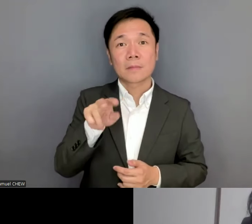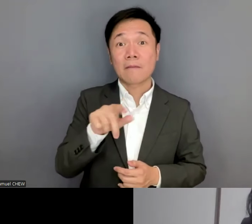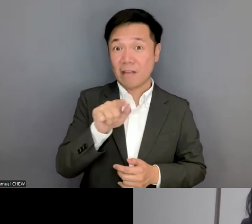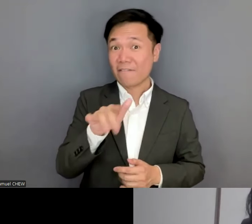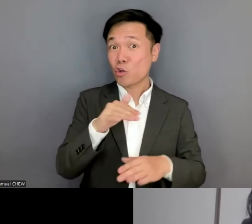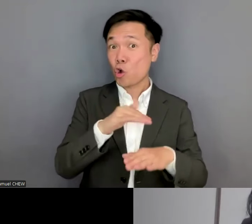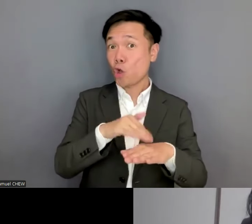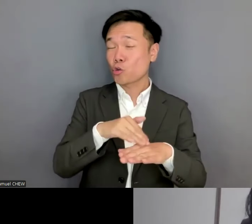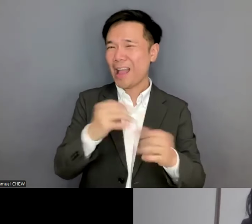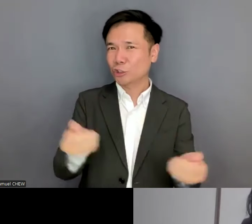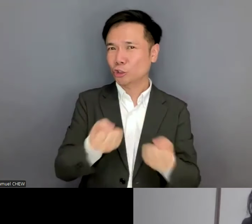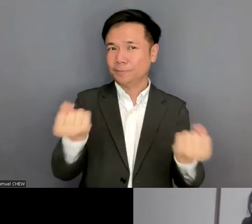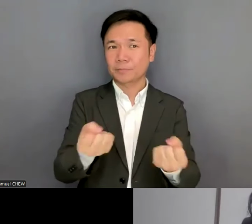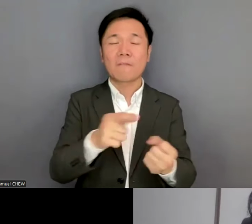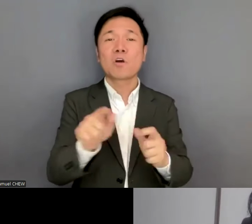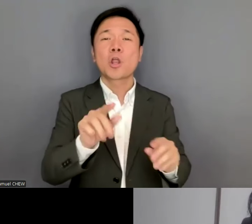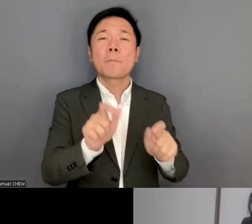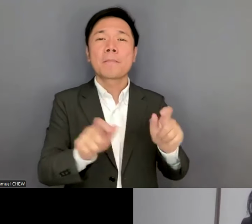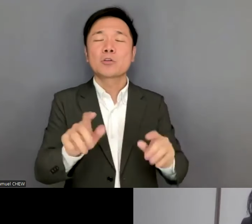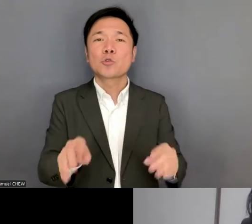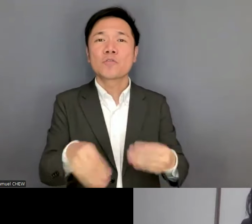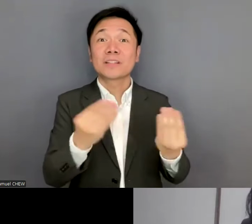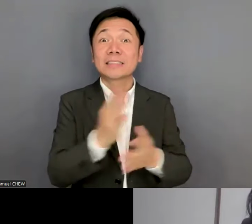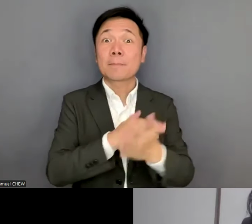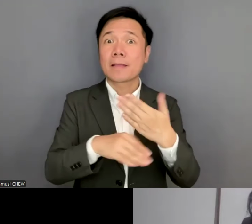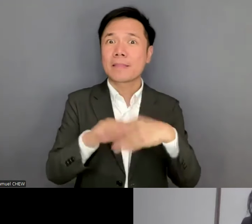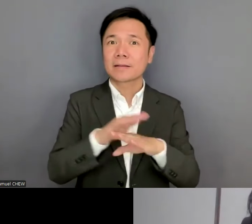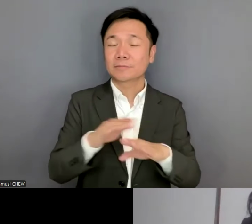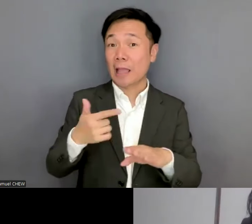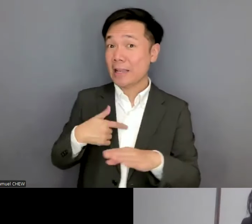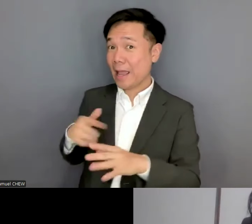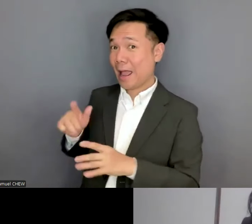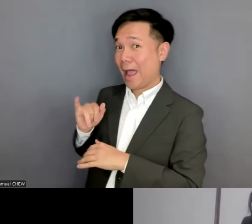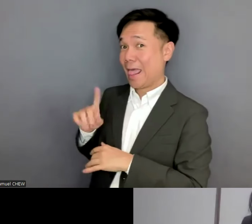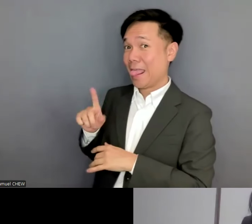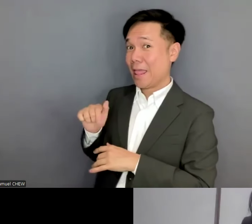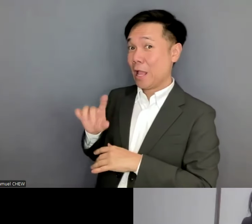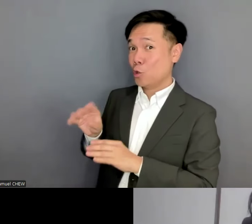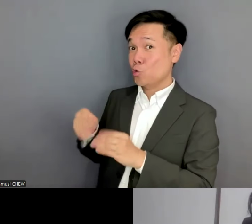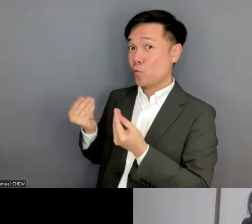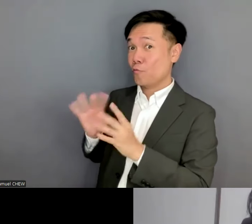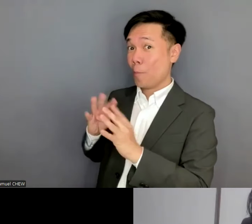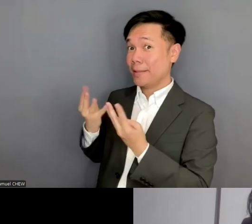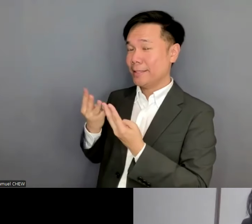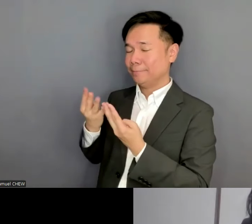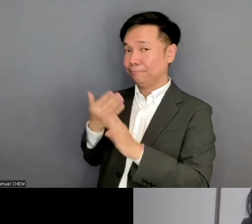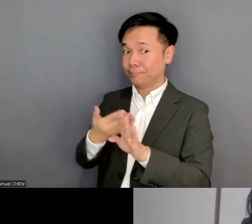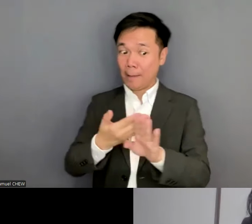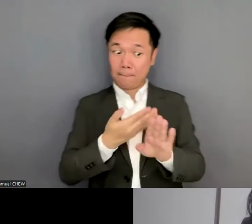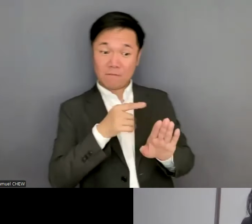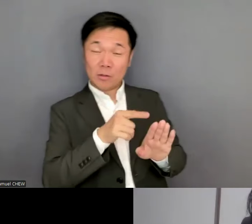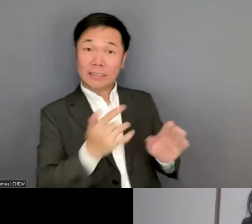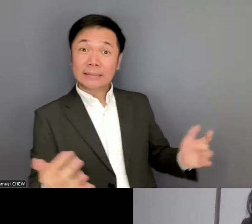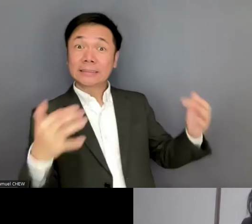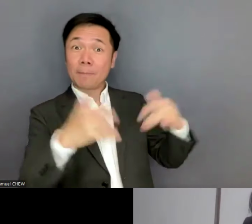with young persons with disabilities, especially with our IDA Youth Committee before the Summit of the Future.